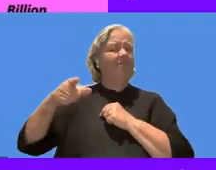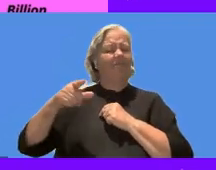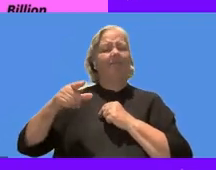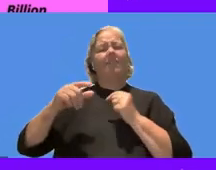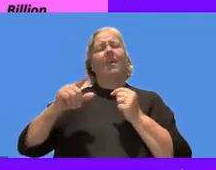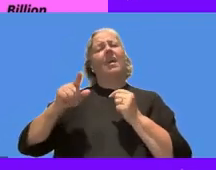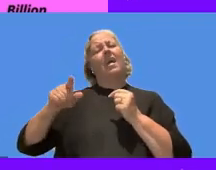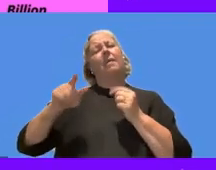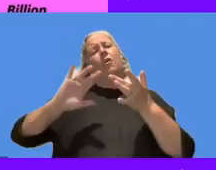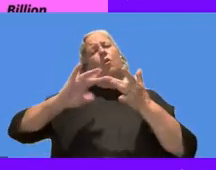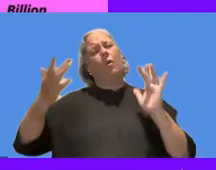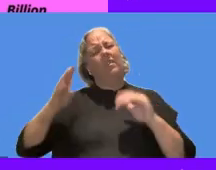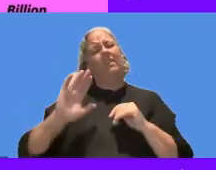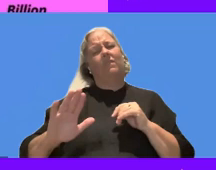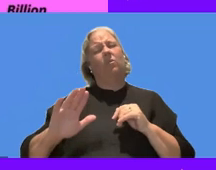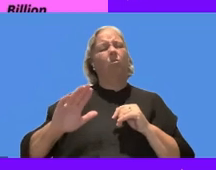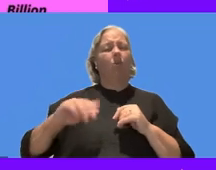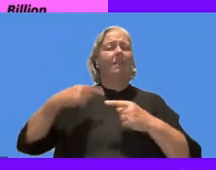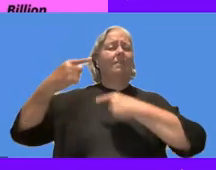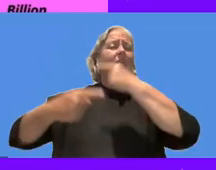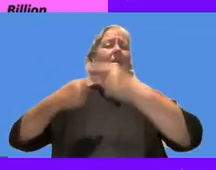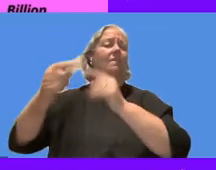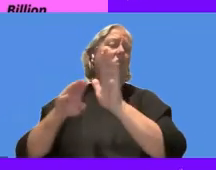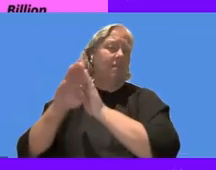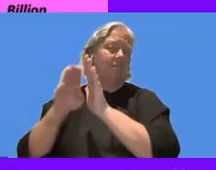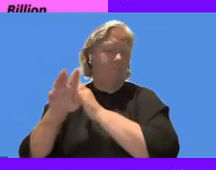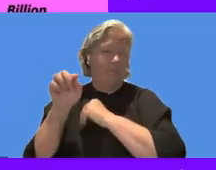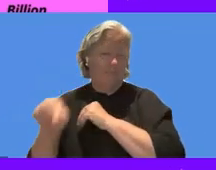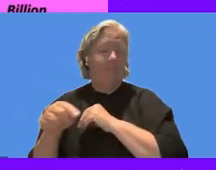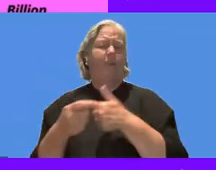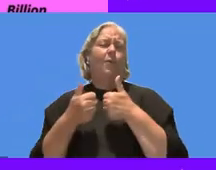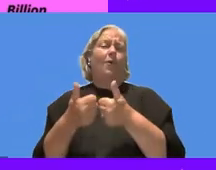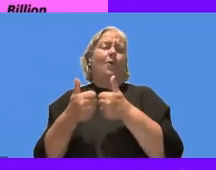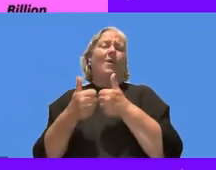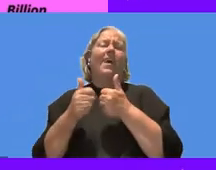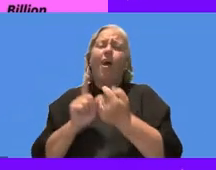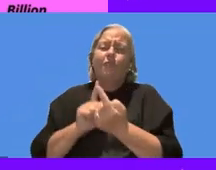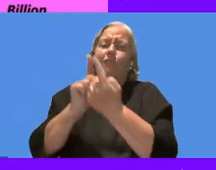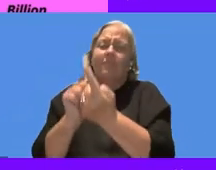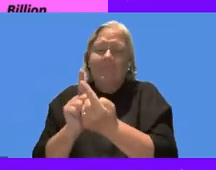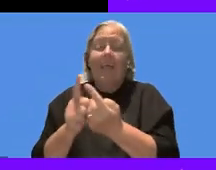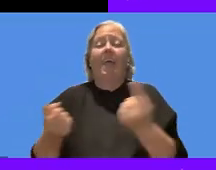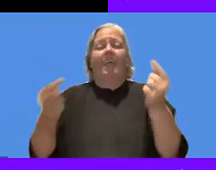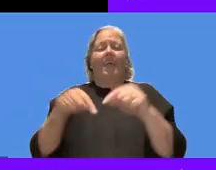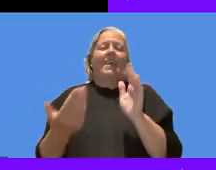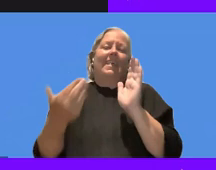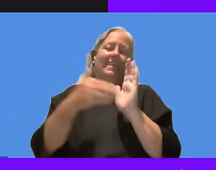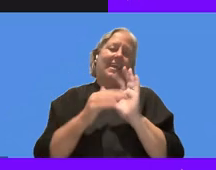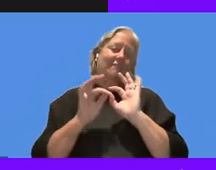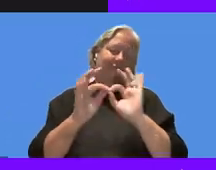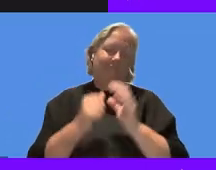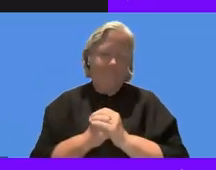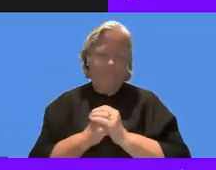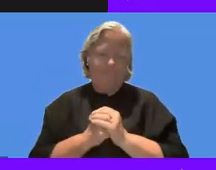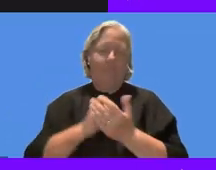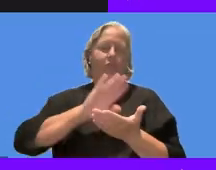Sustainable Development. So it's amazing to have the opportunity to connect with you once again, Maggie. It was really wonderful